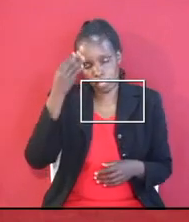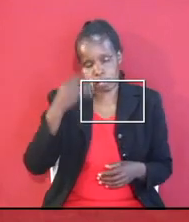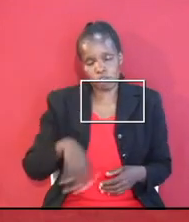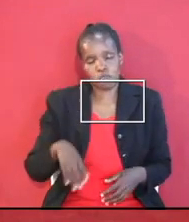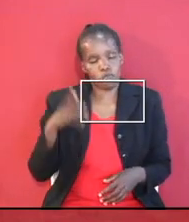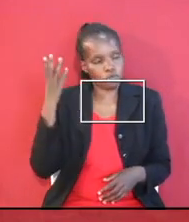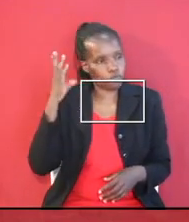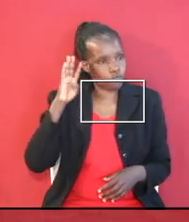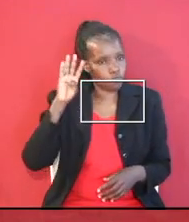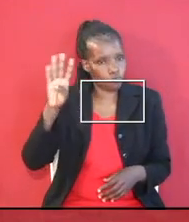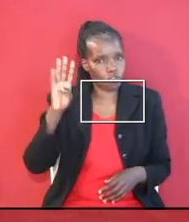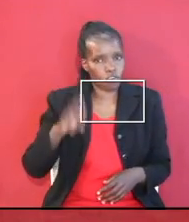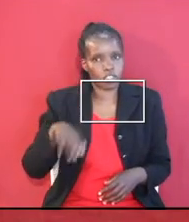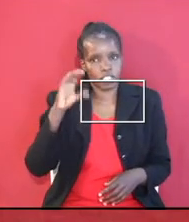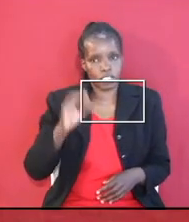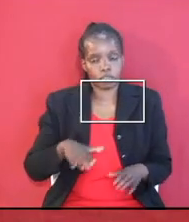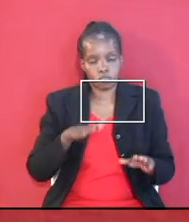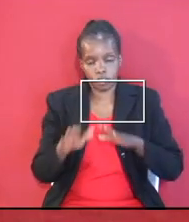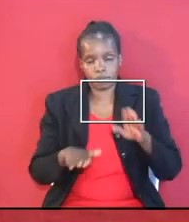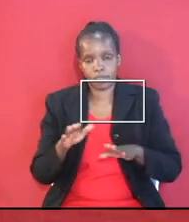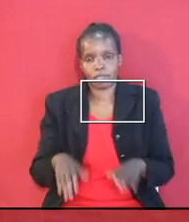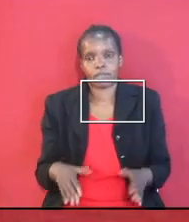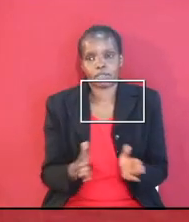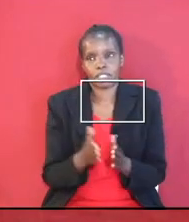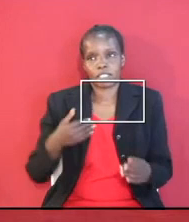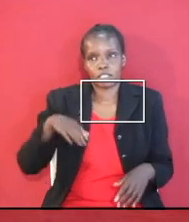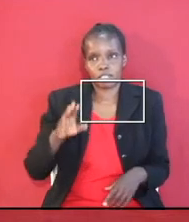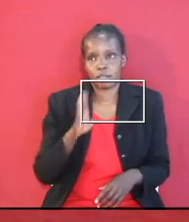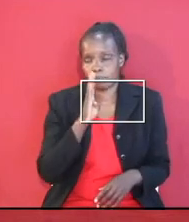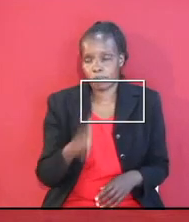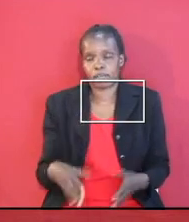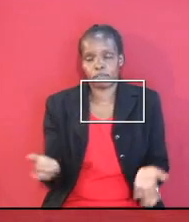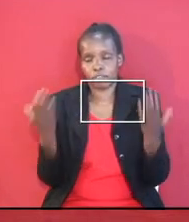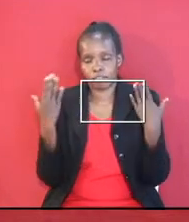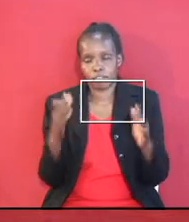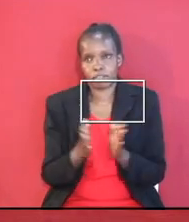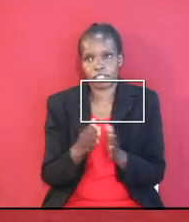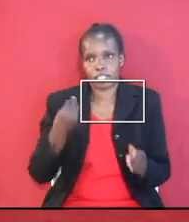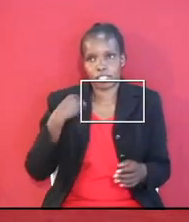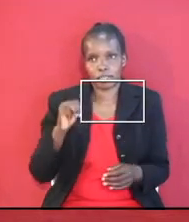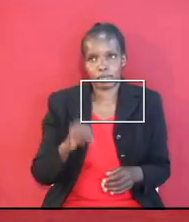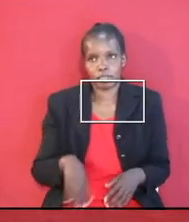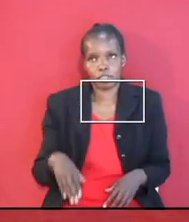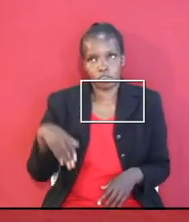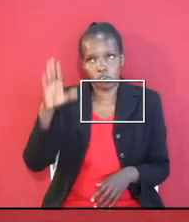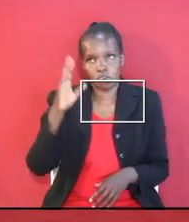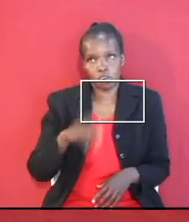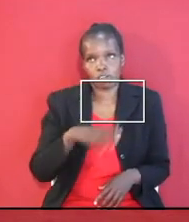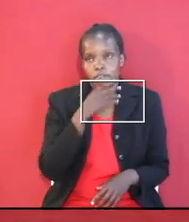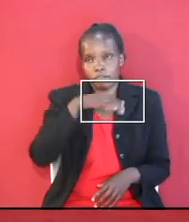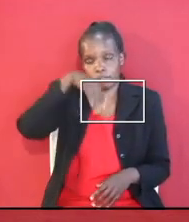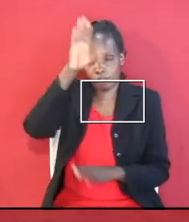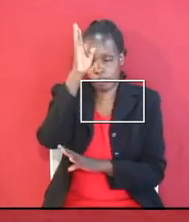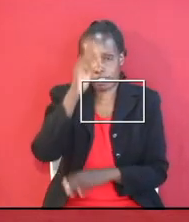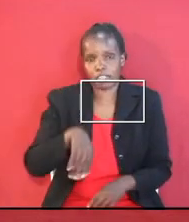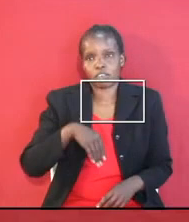how to walk step by step with God and to be in eternity with them. That is God the Father, God the Son,